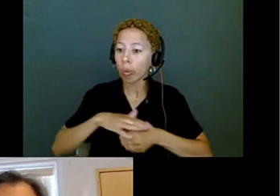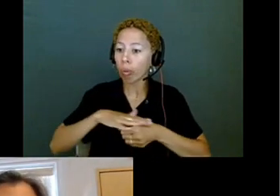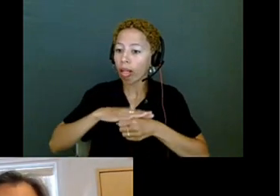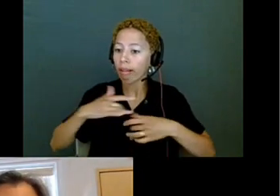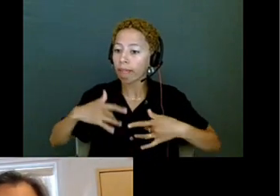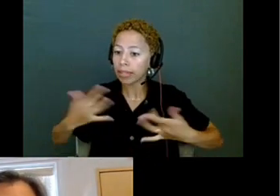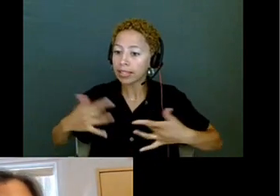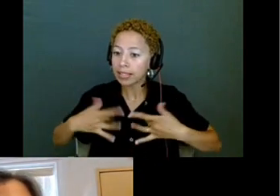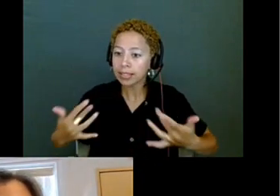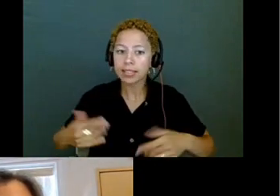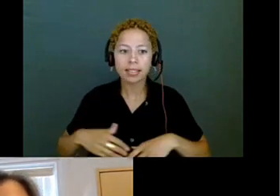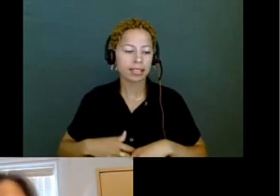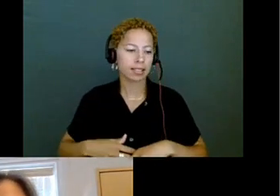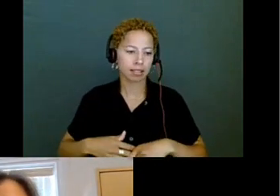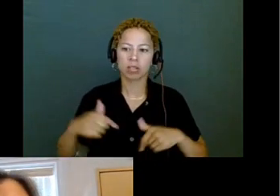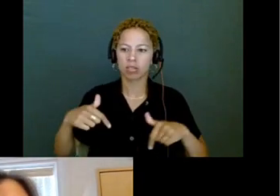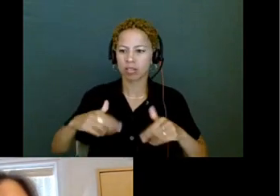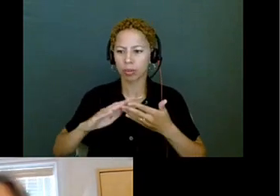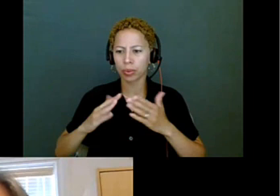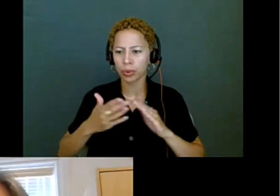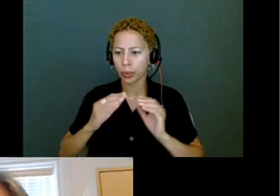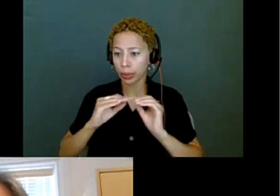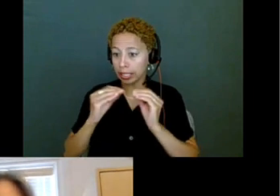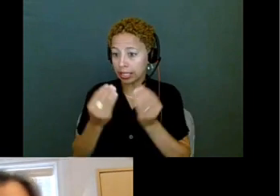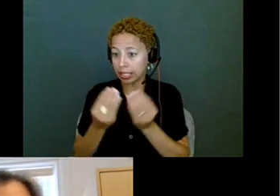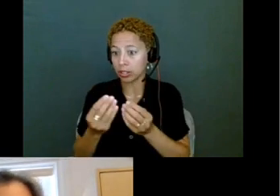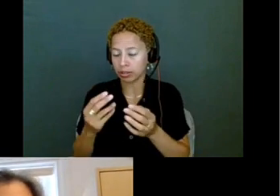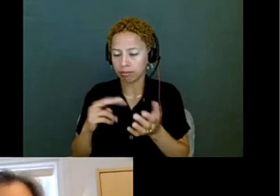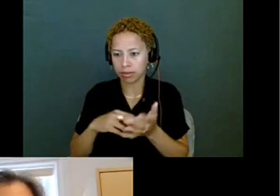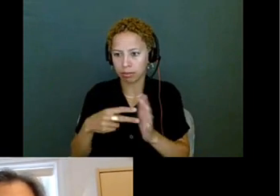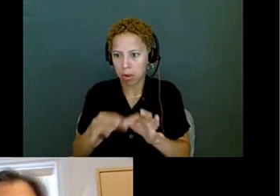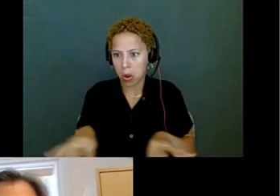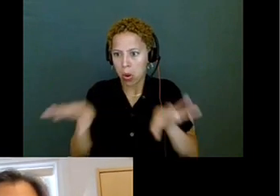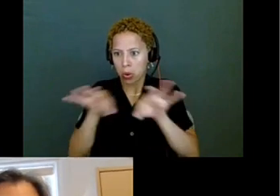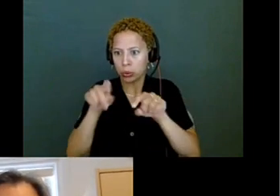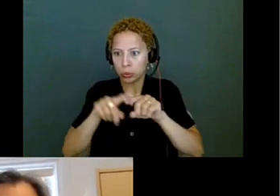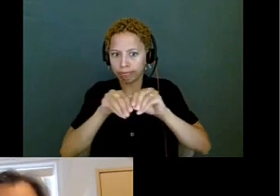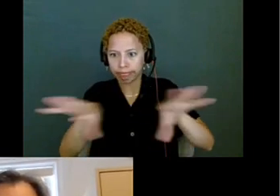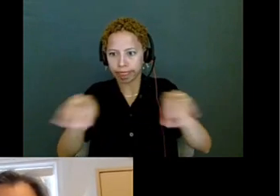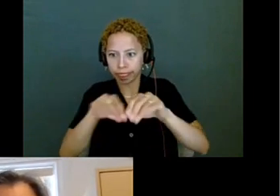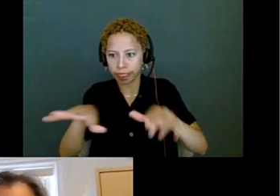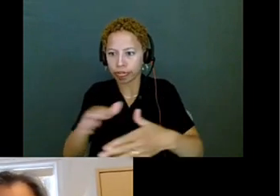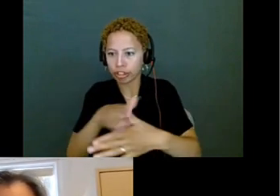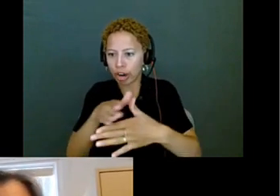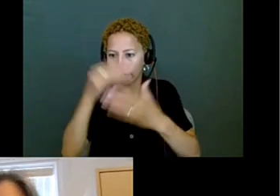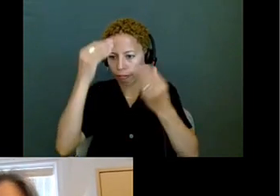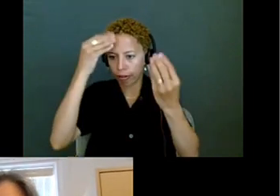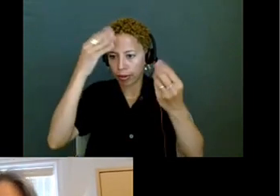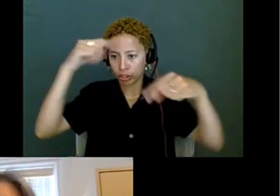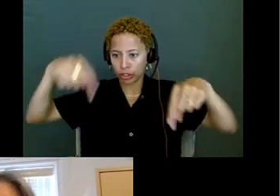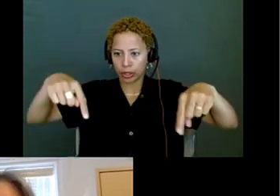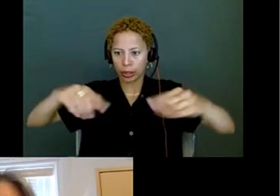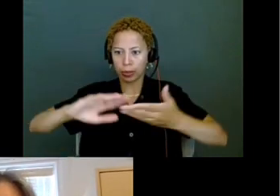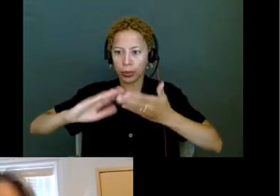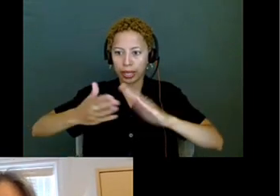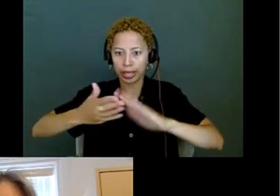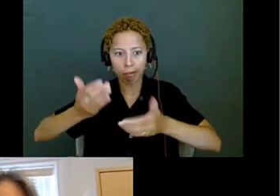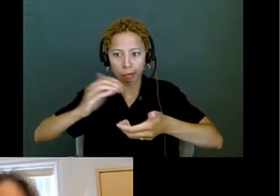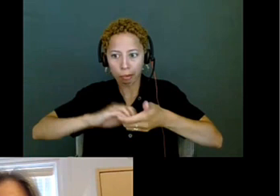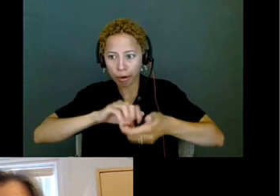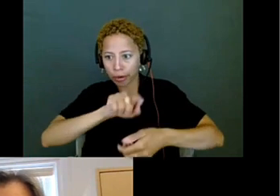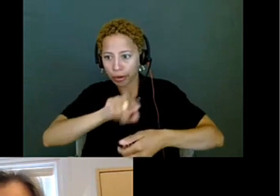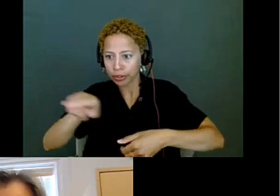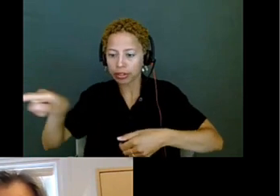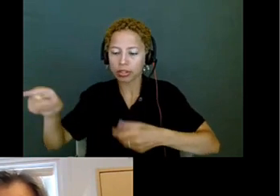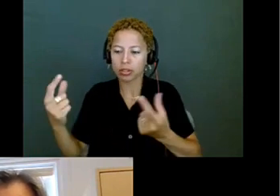community organization, it's really important that we take the time to share the things that our community partners have